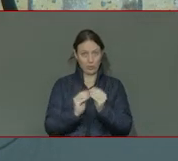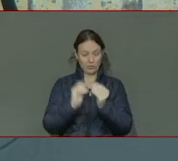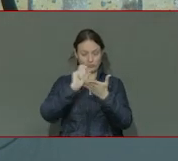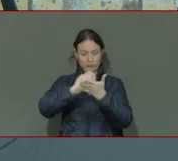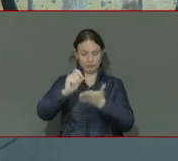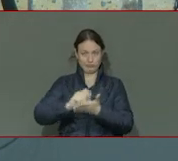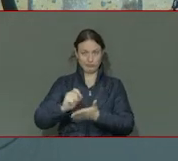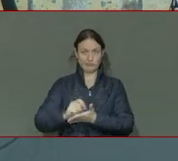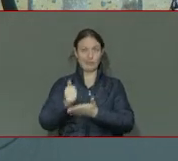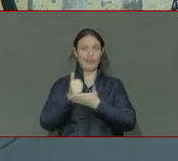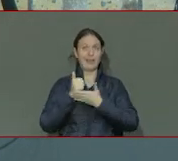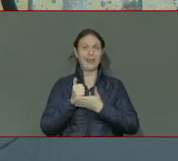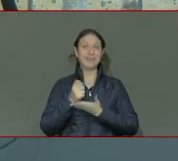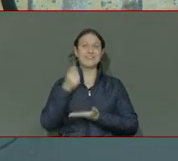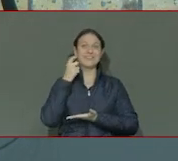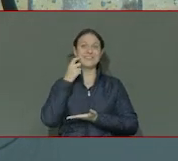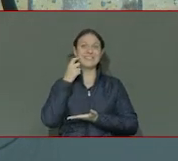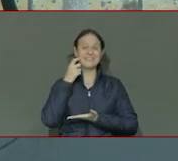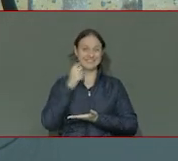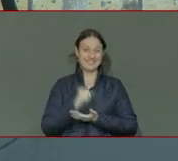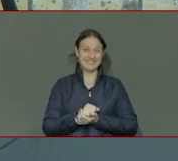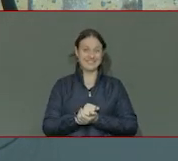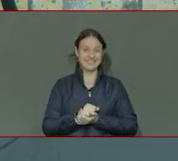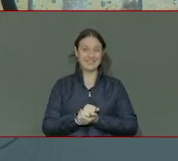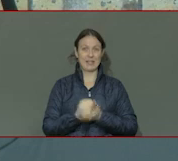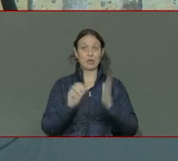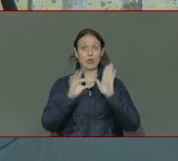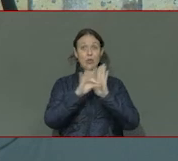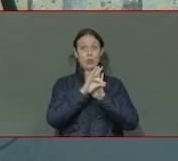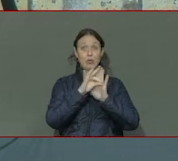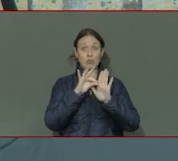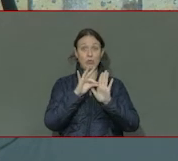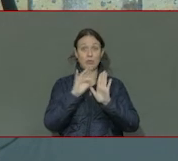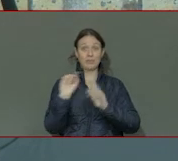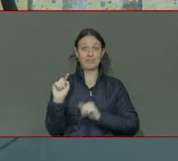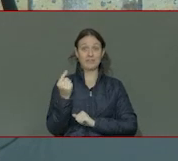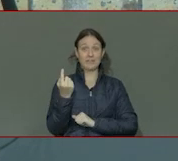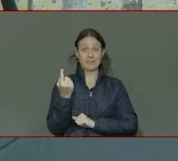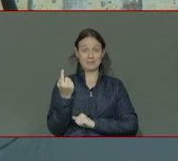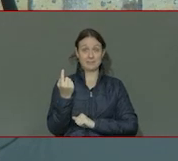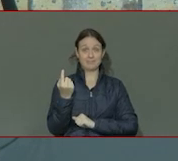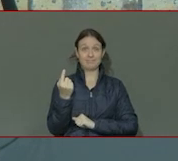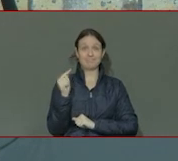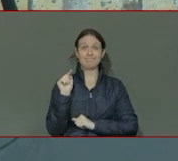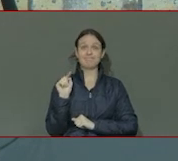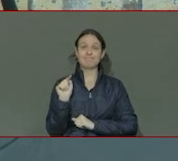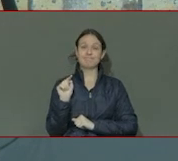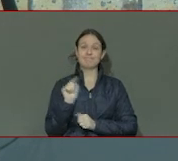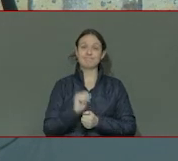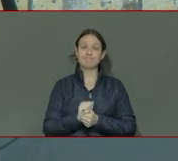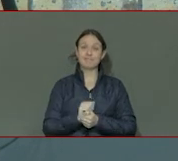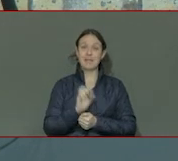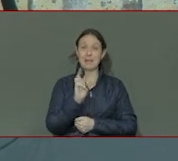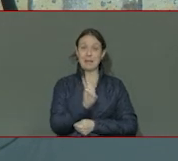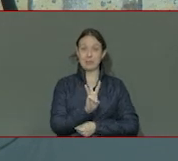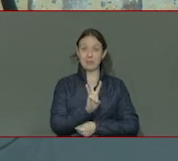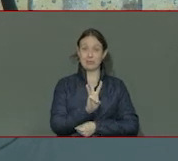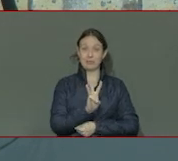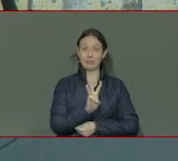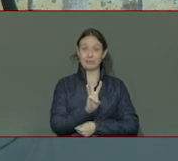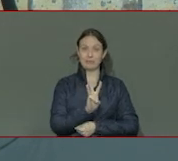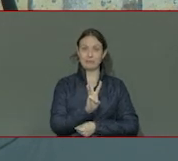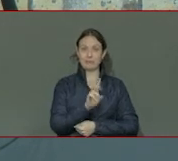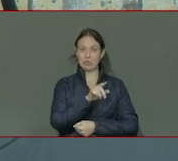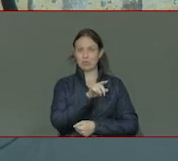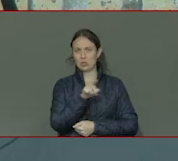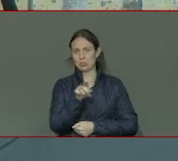So if I look at the formulas, the first formula we have W. You know, if